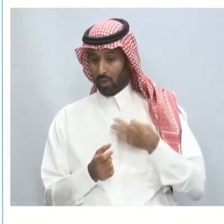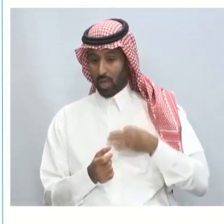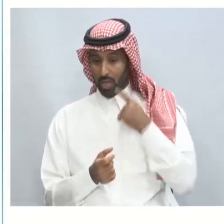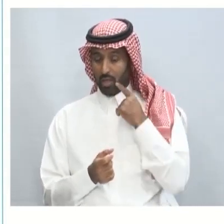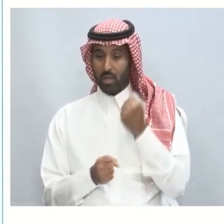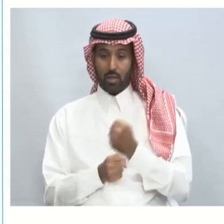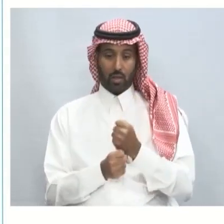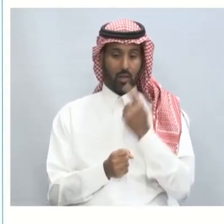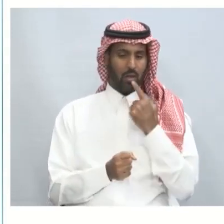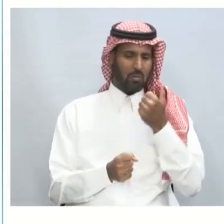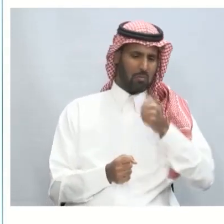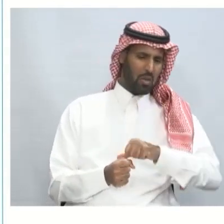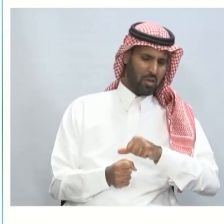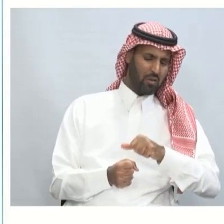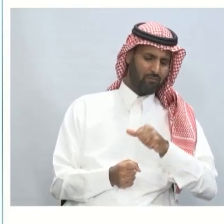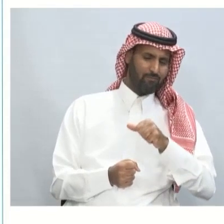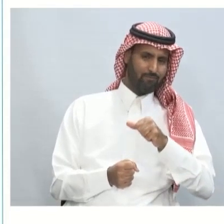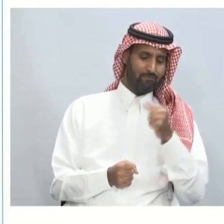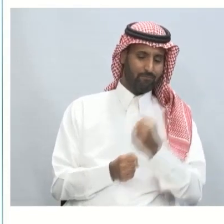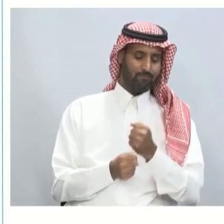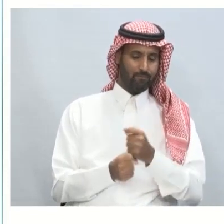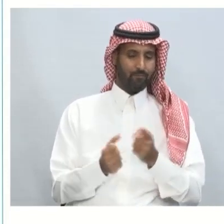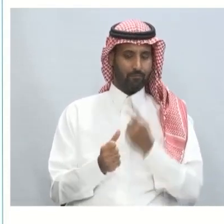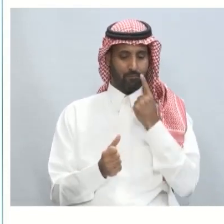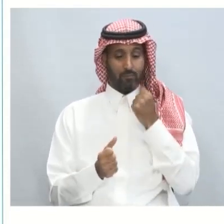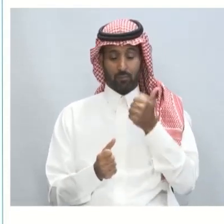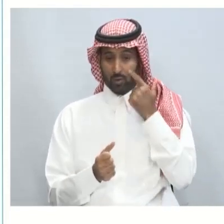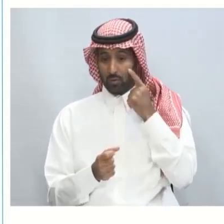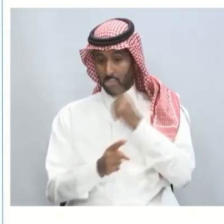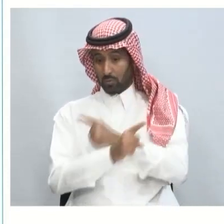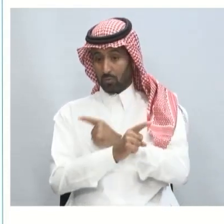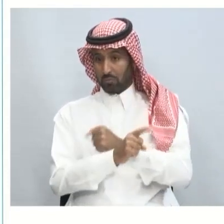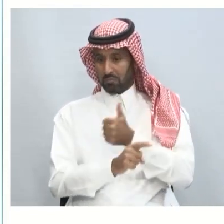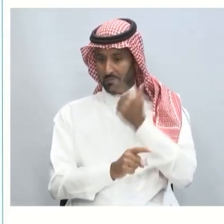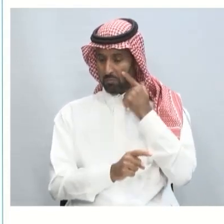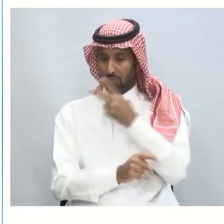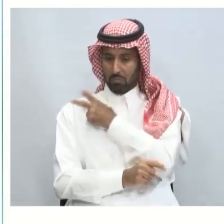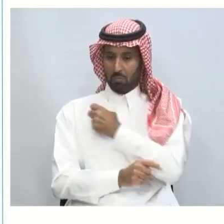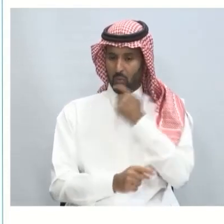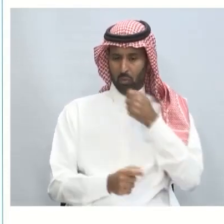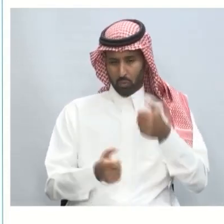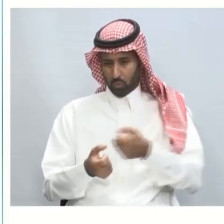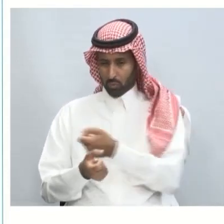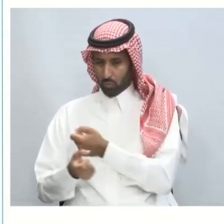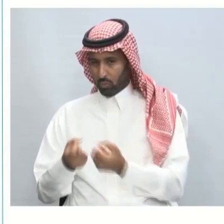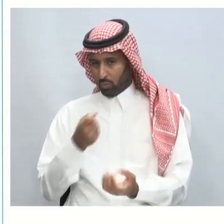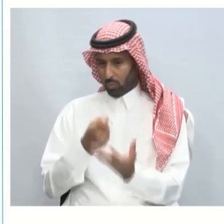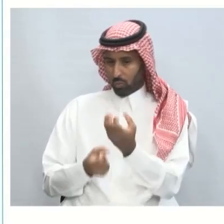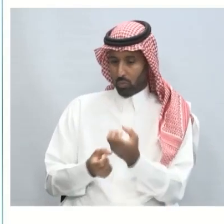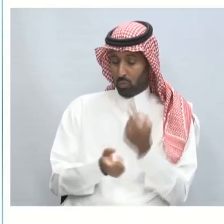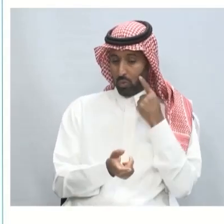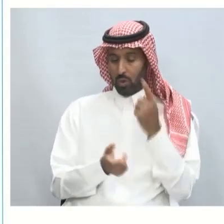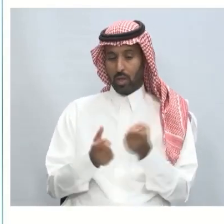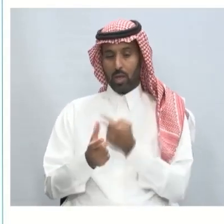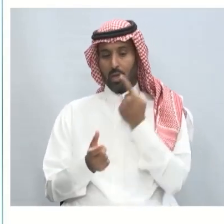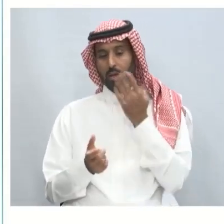some unsatisfying jobs, rewarding like to be a teacher or a policeman or a firefighter or whatever, and